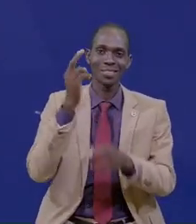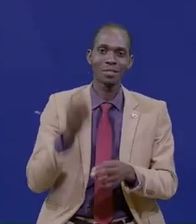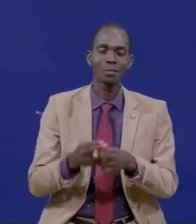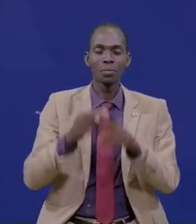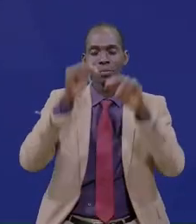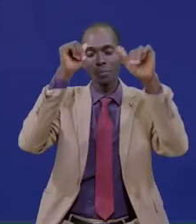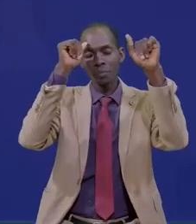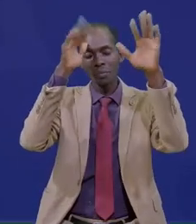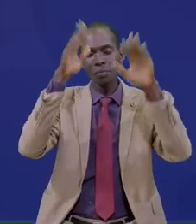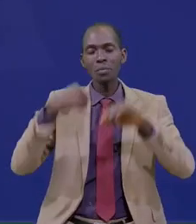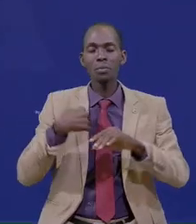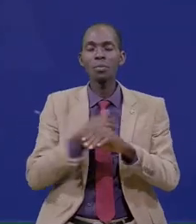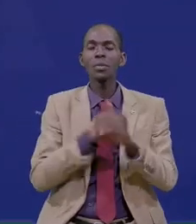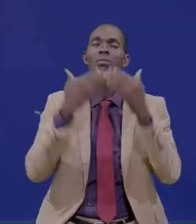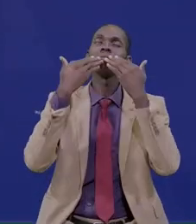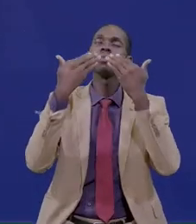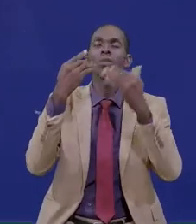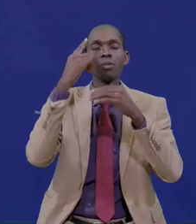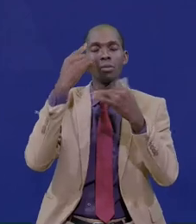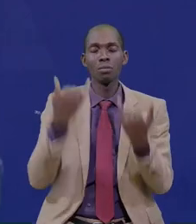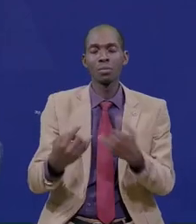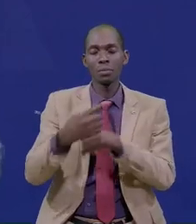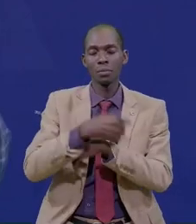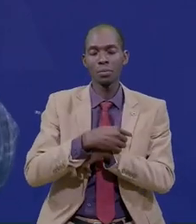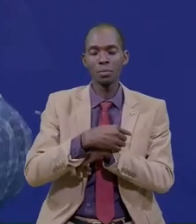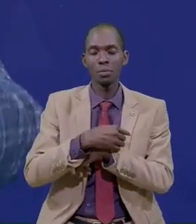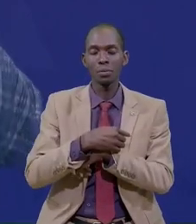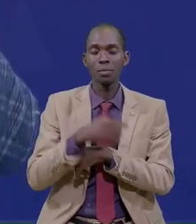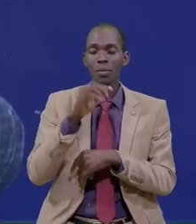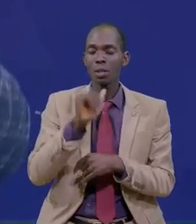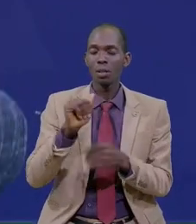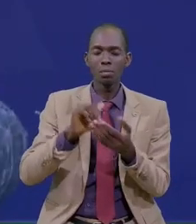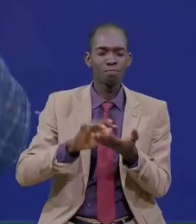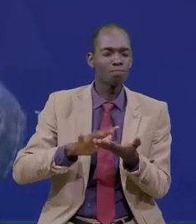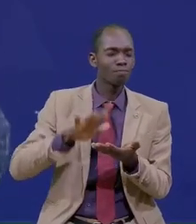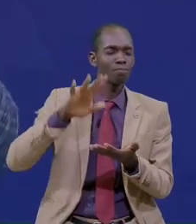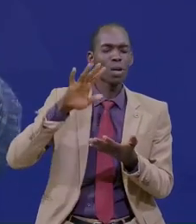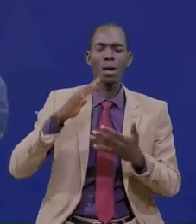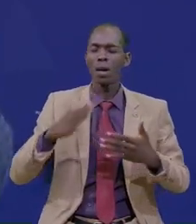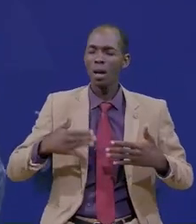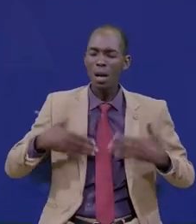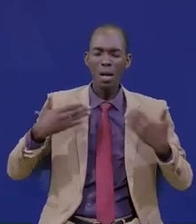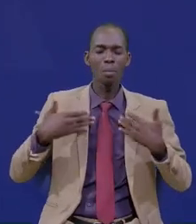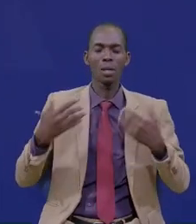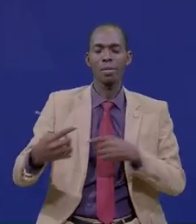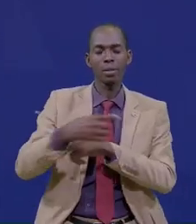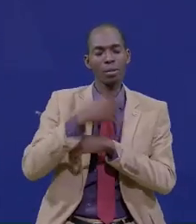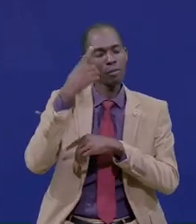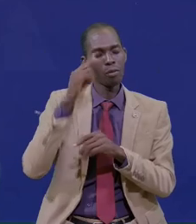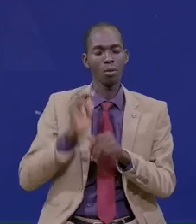Father, we thank you for today. A glorious, happy day for us.